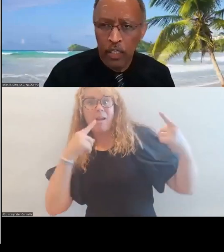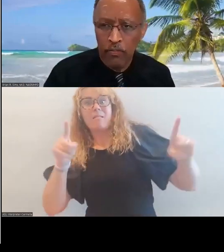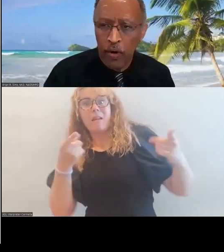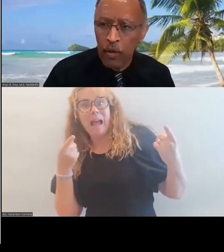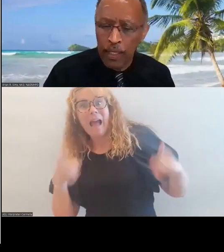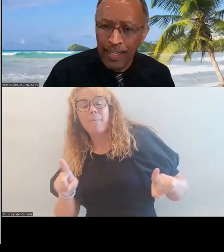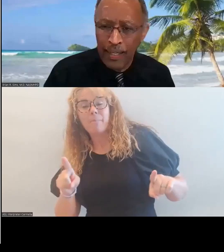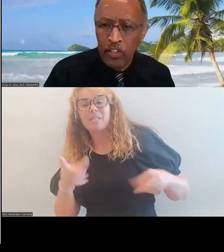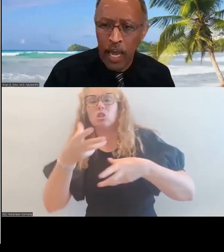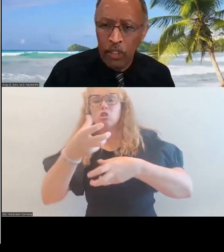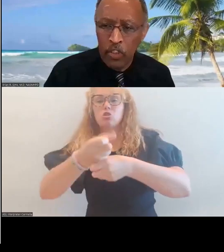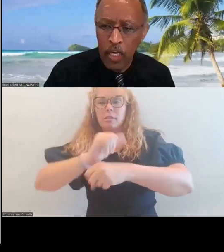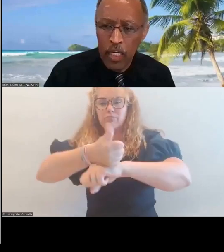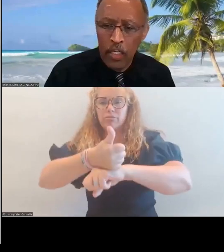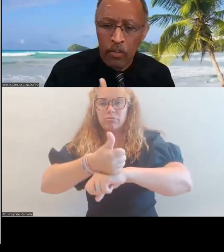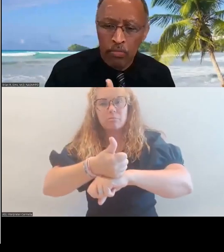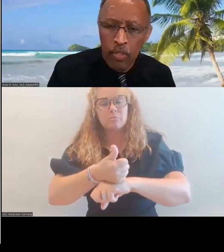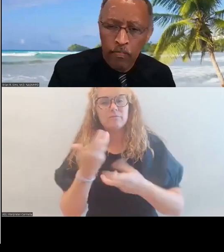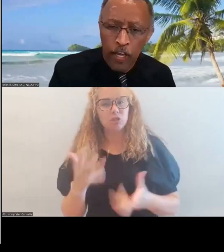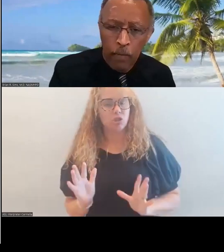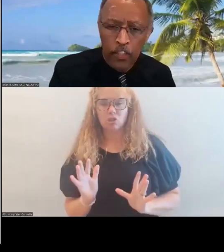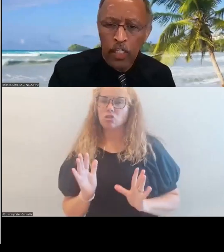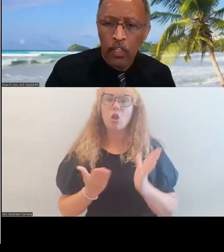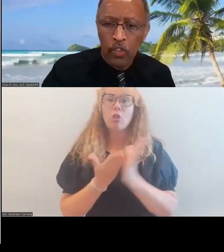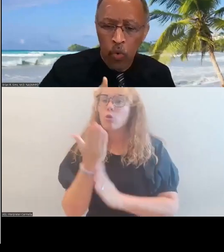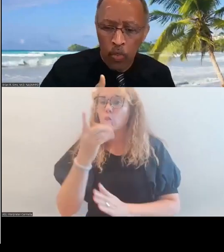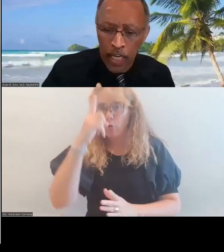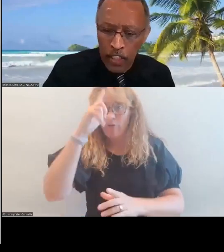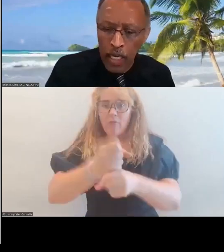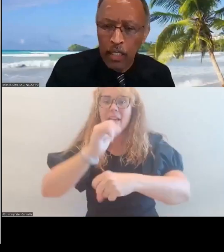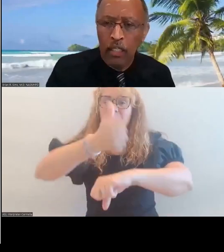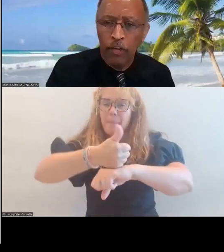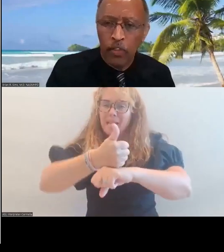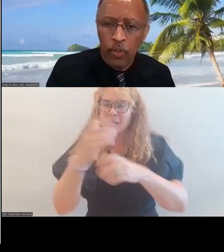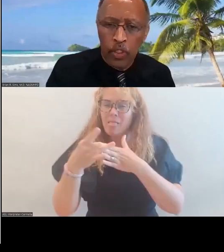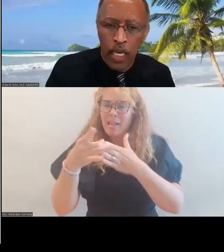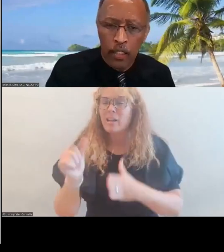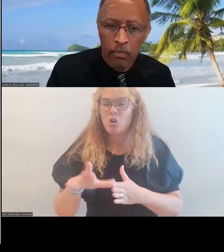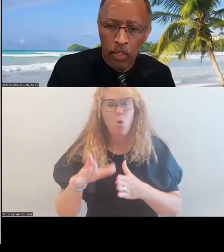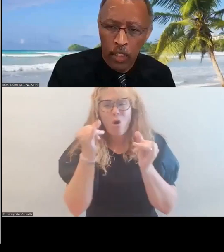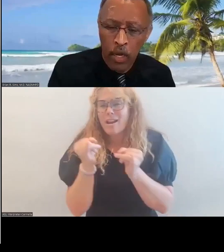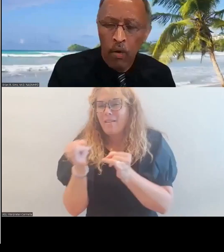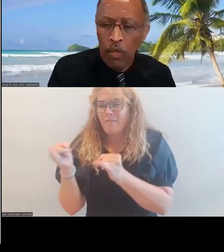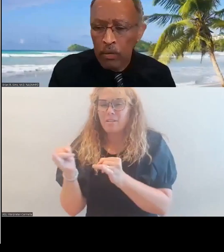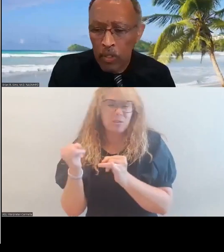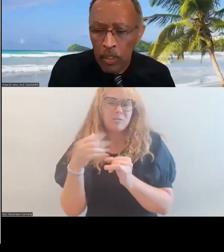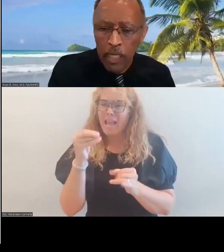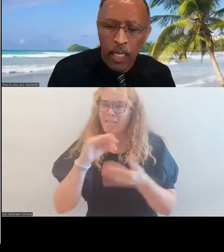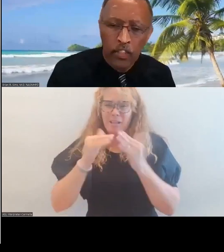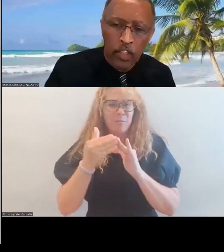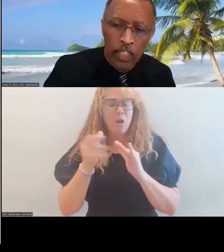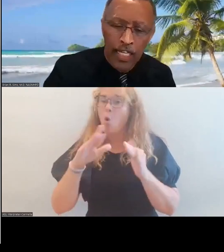trust very quickly get established, either through the faith-based leaders or designated individuals and the community, or the